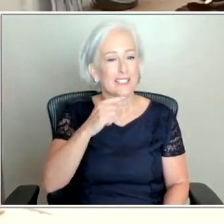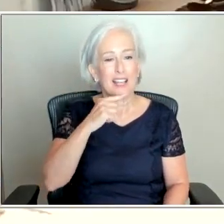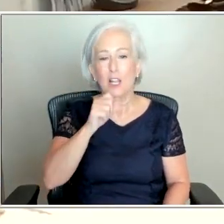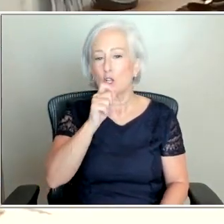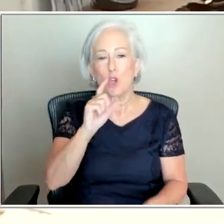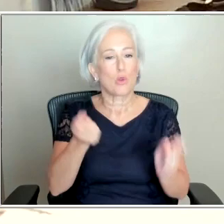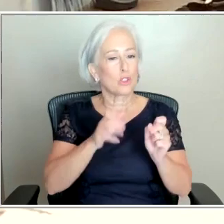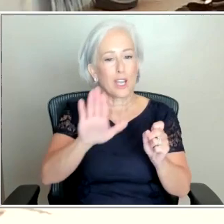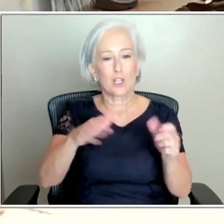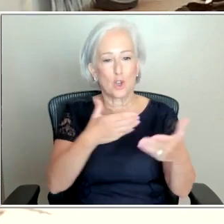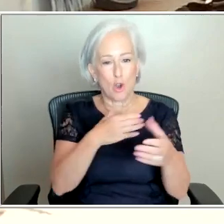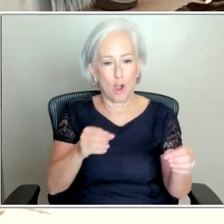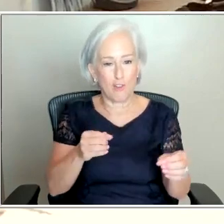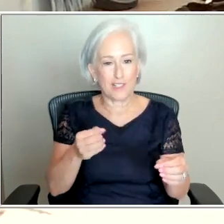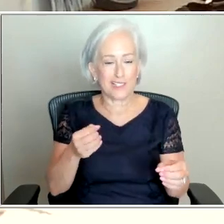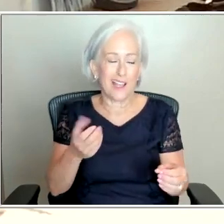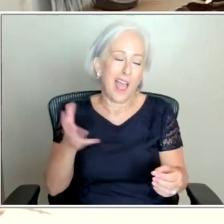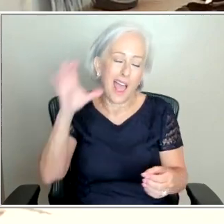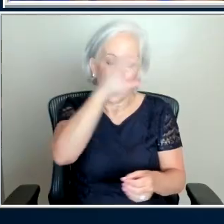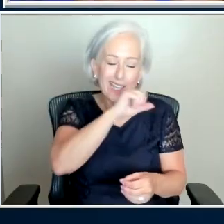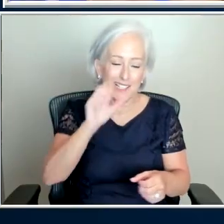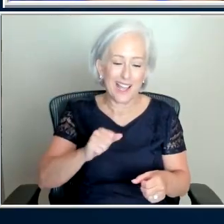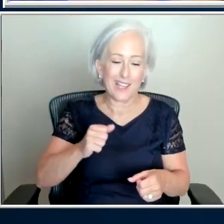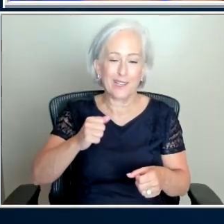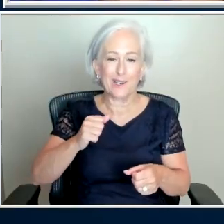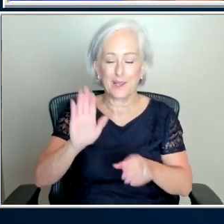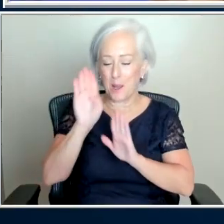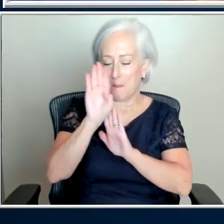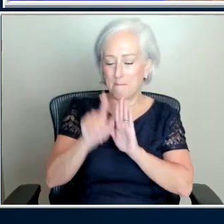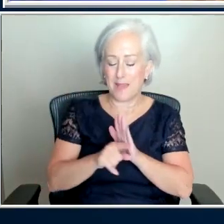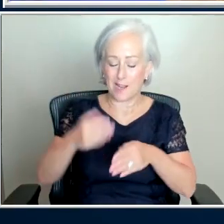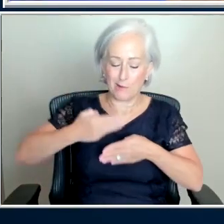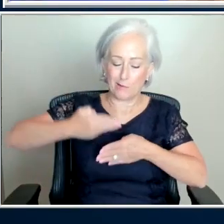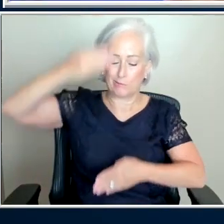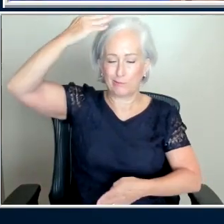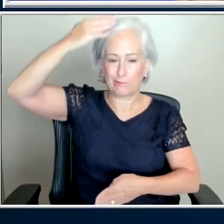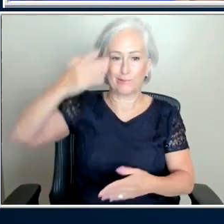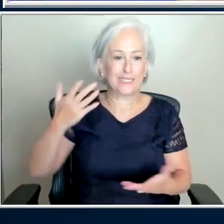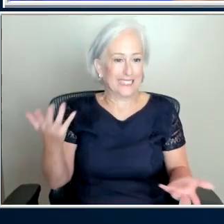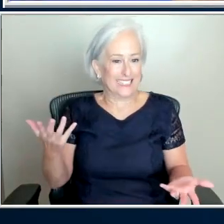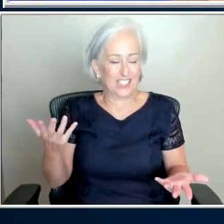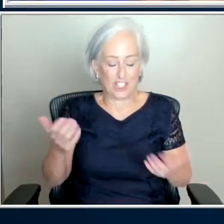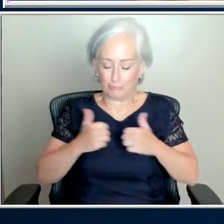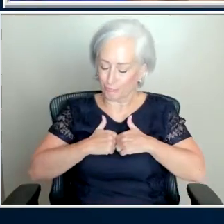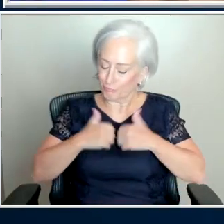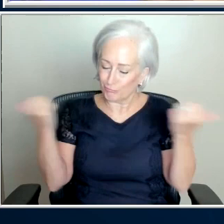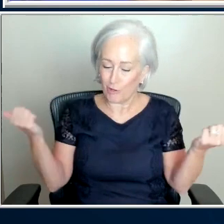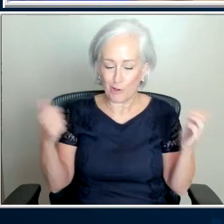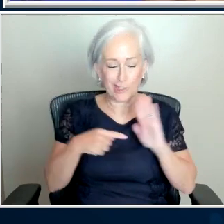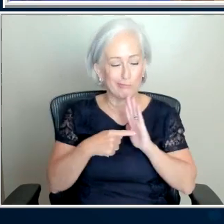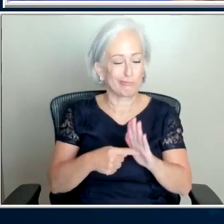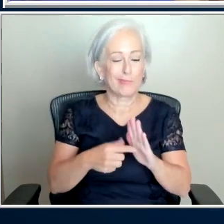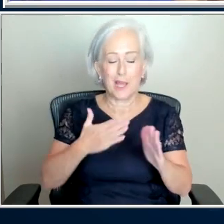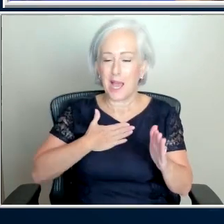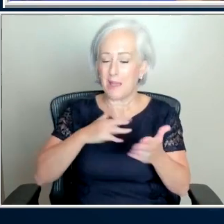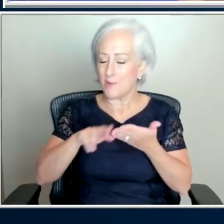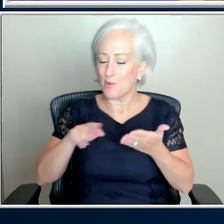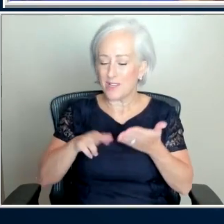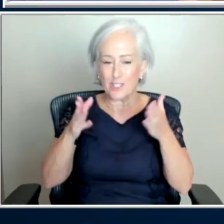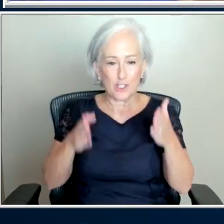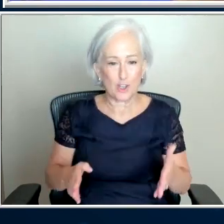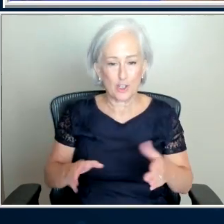up. But no, it's like full disclosure. This is the office of a researcher. You don't have time to clean. I like